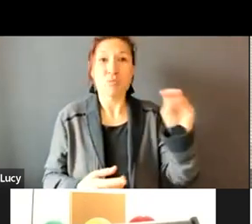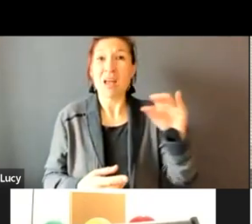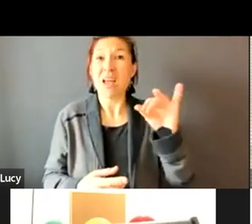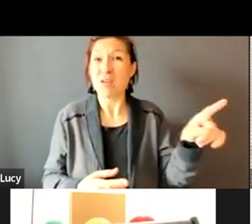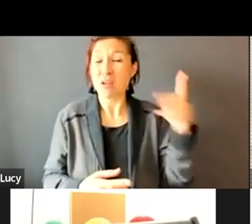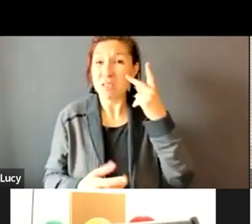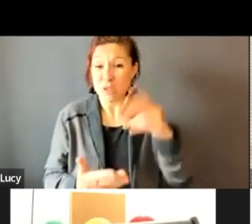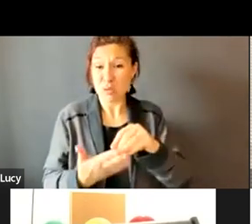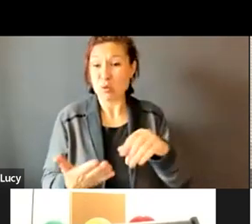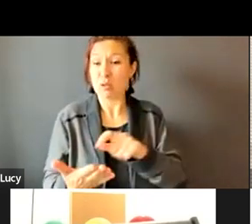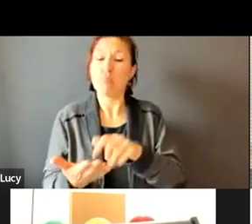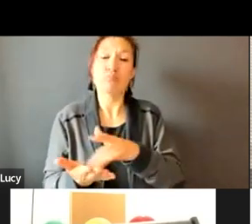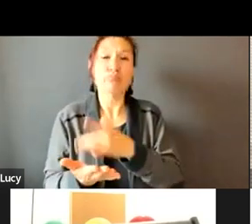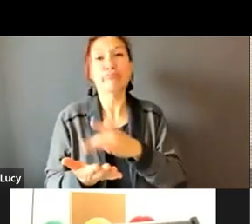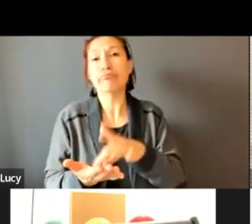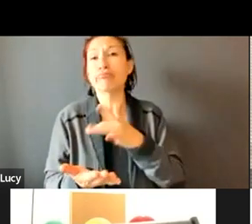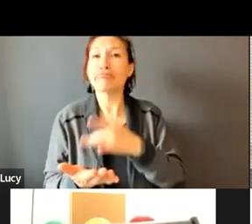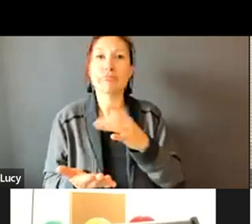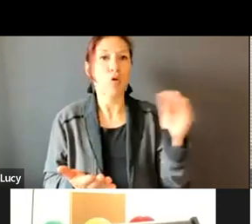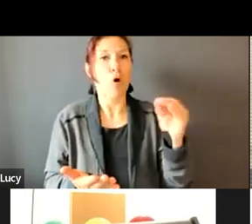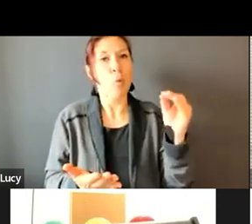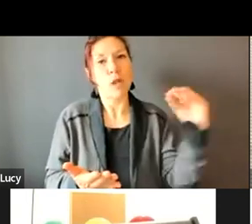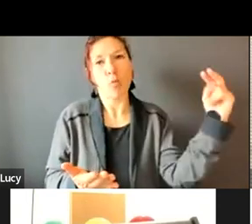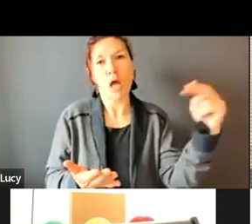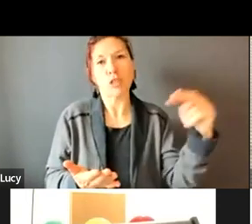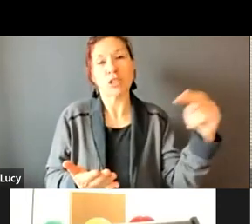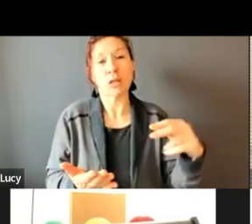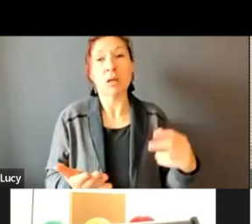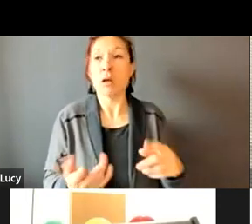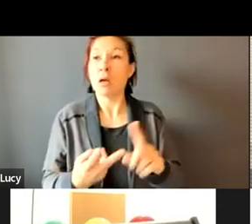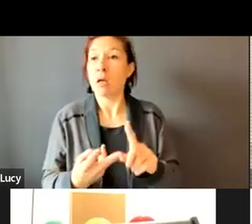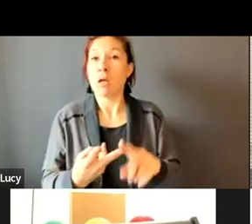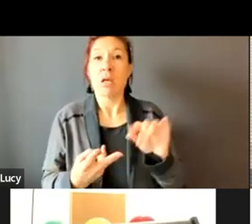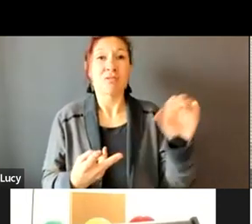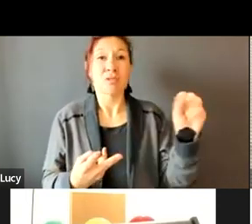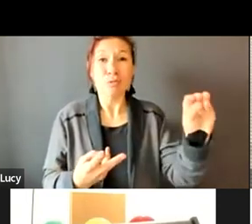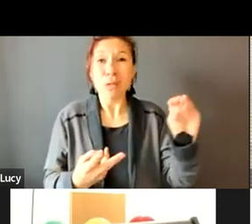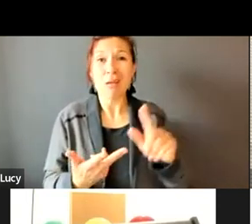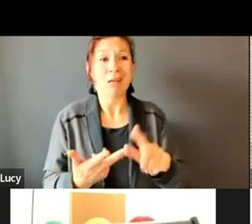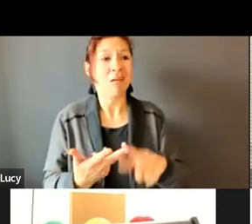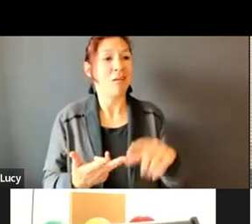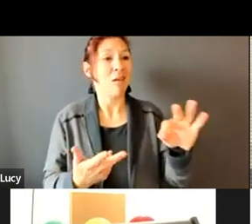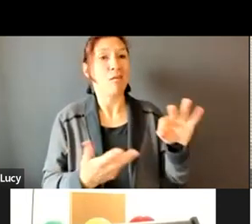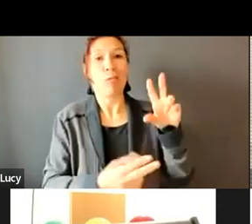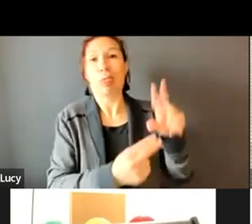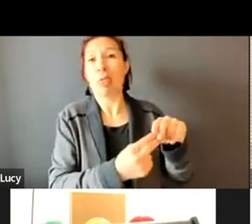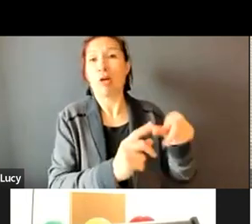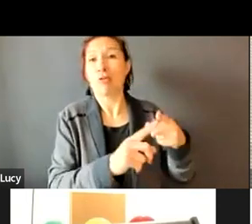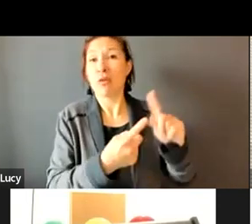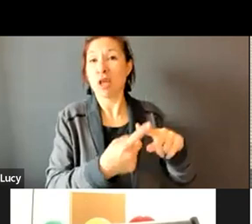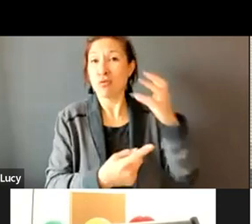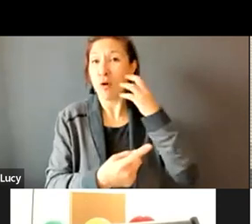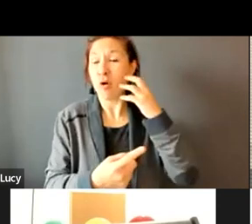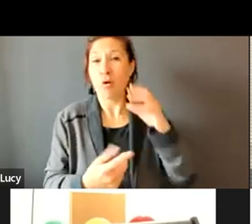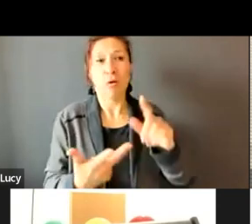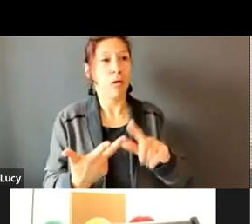unsupervised which most do um and if they have a phone if they're on social media if they are using a friend's phone or they